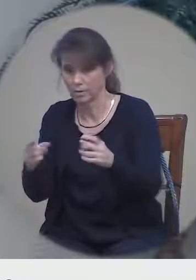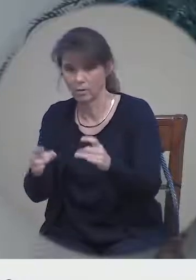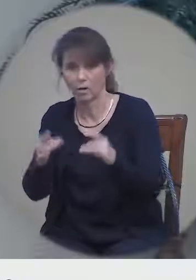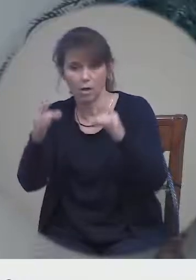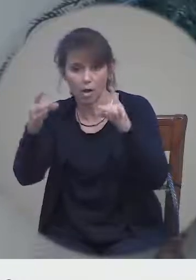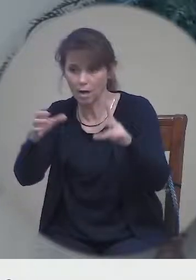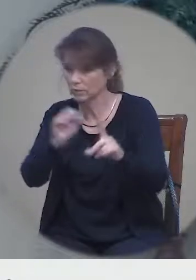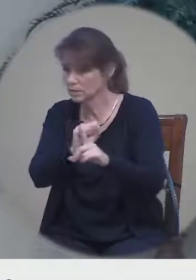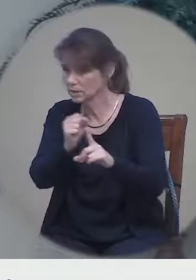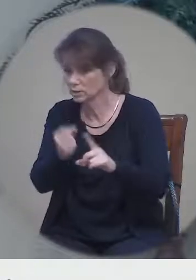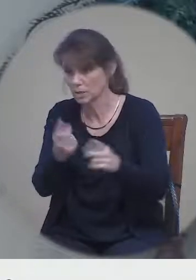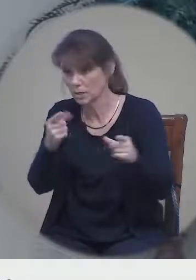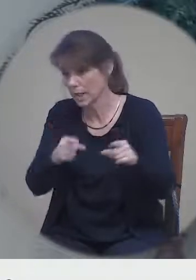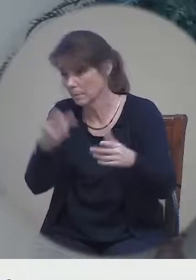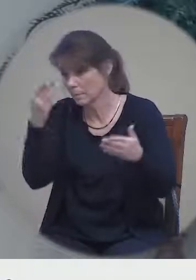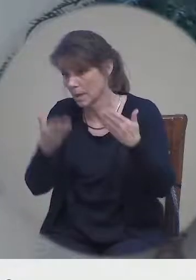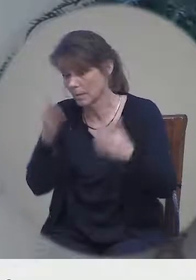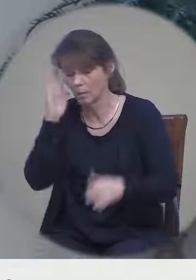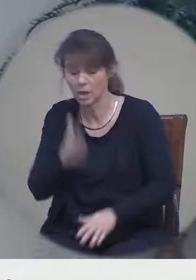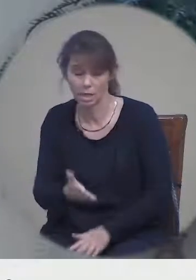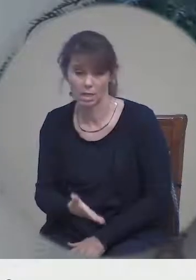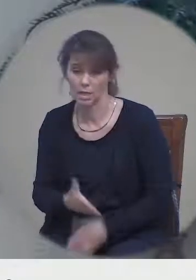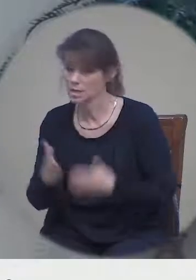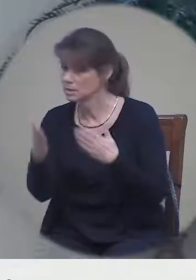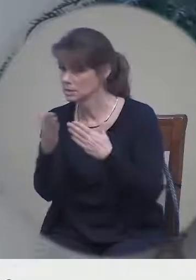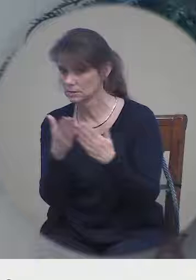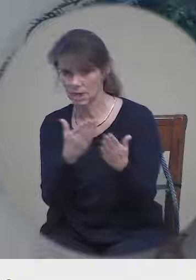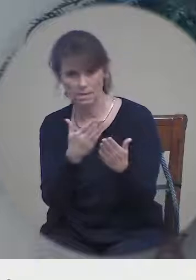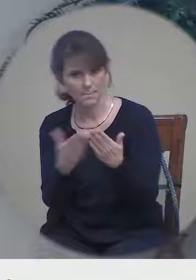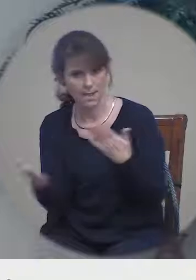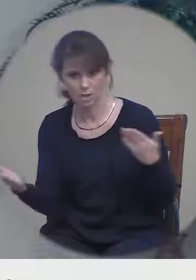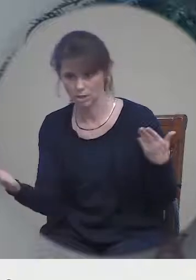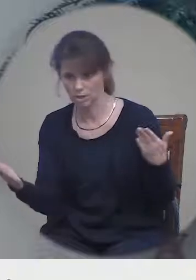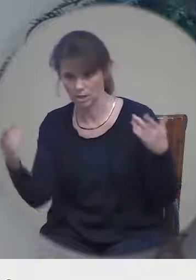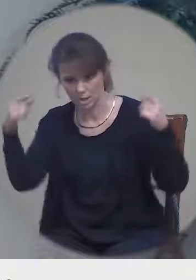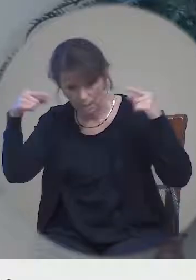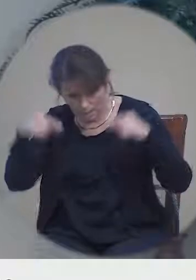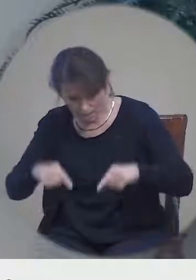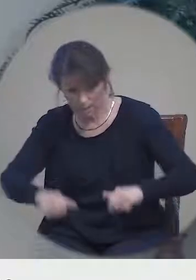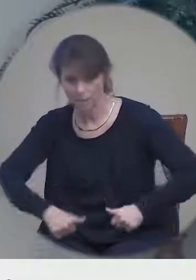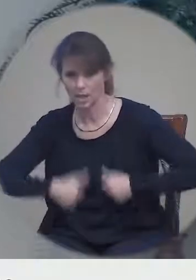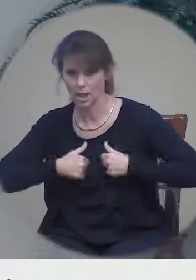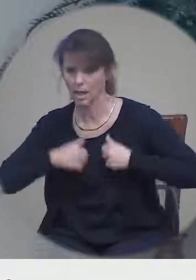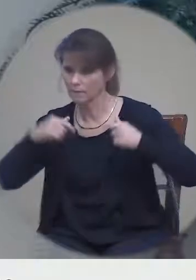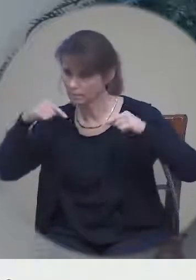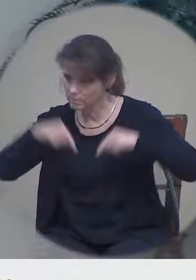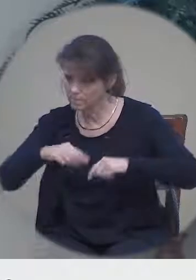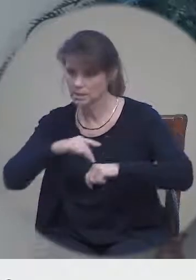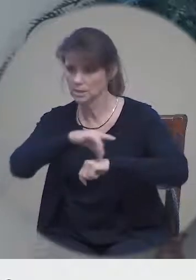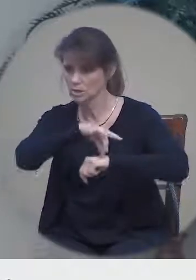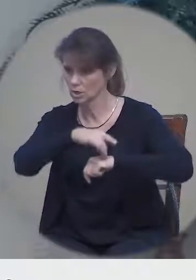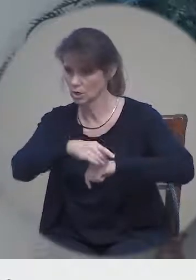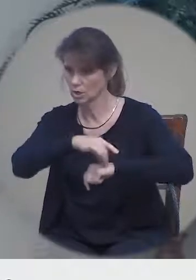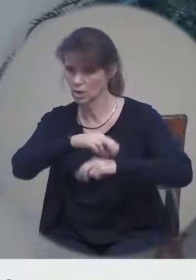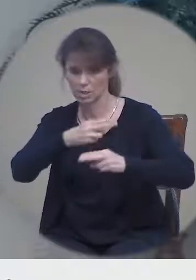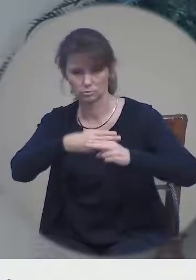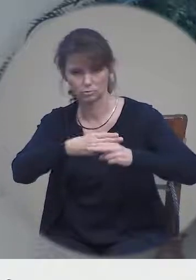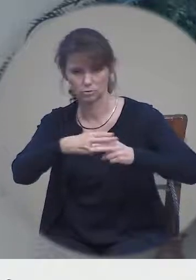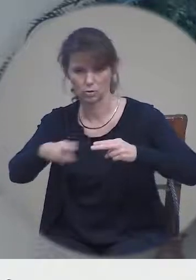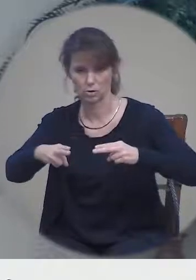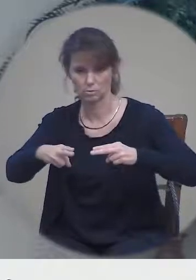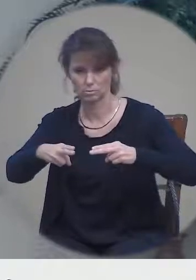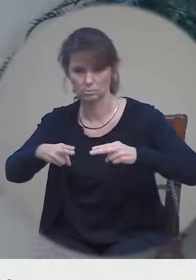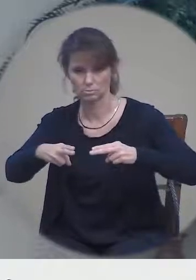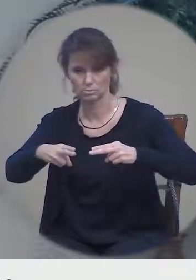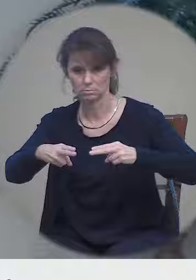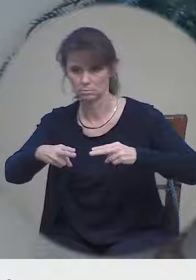awful circumstance comes our way in this life, on this earth, what remains for